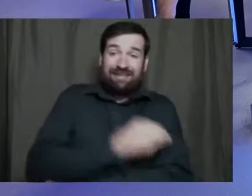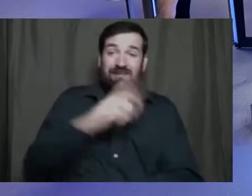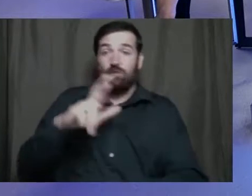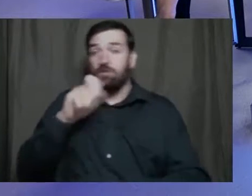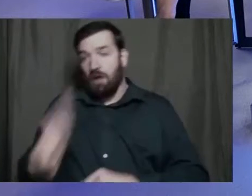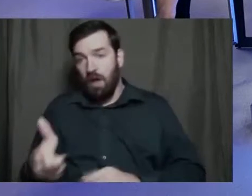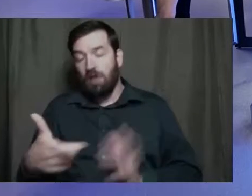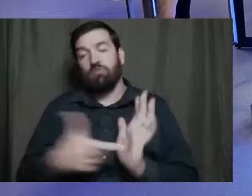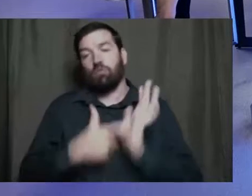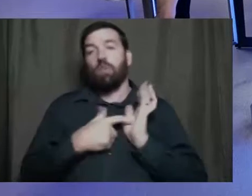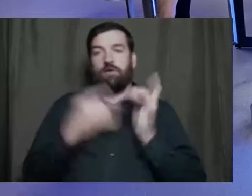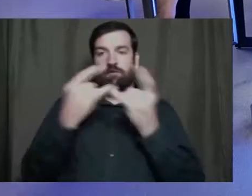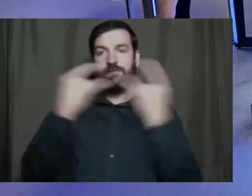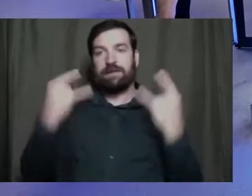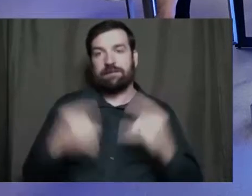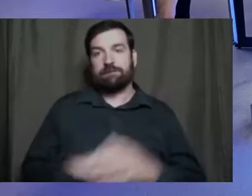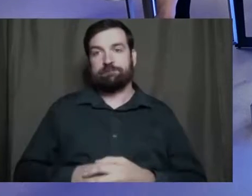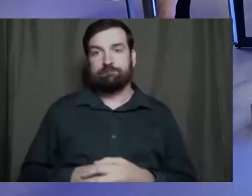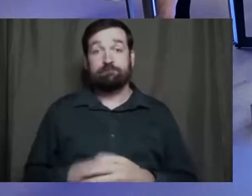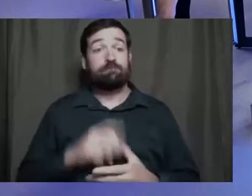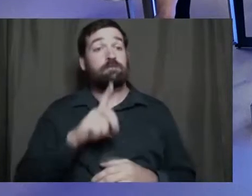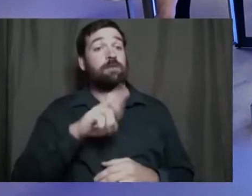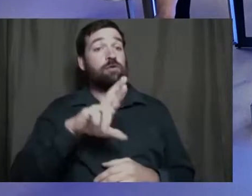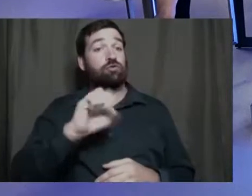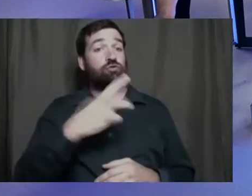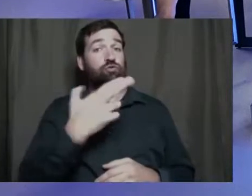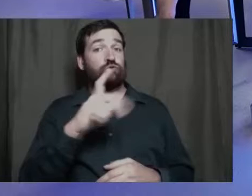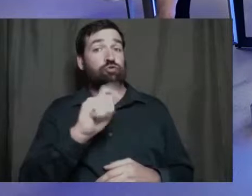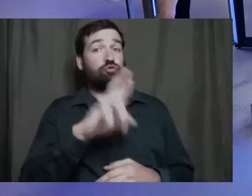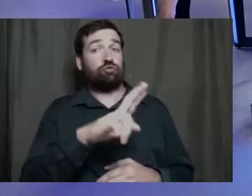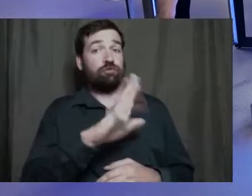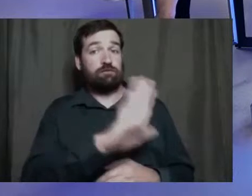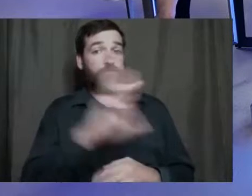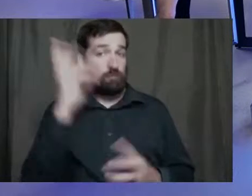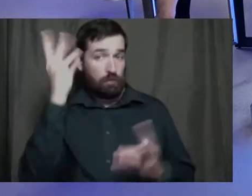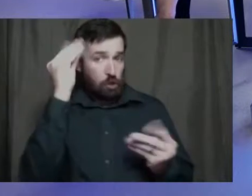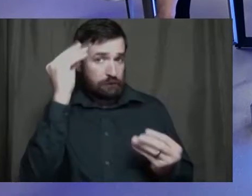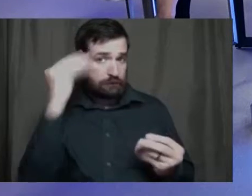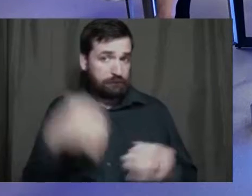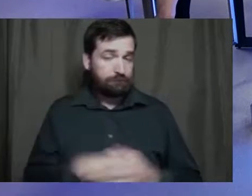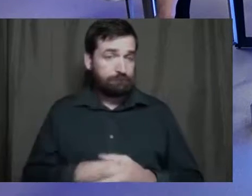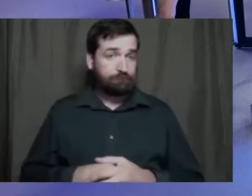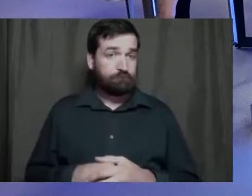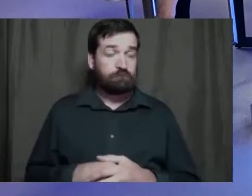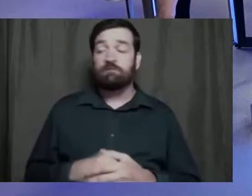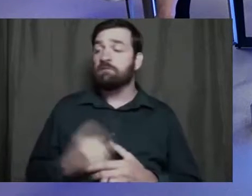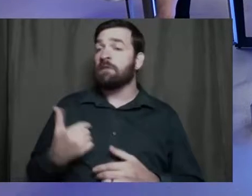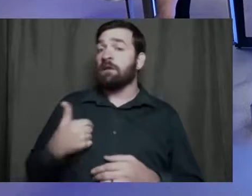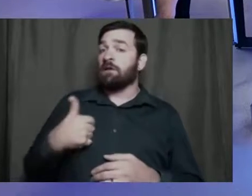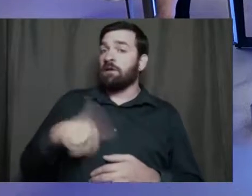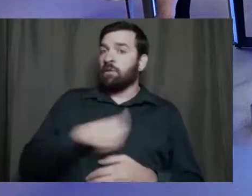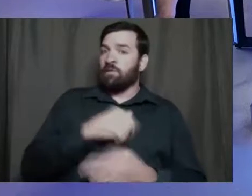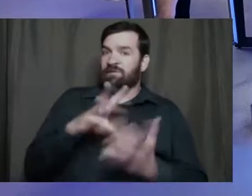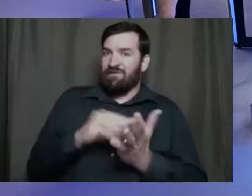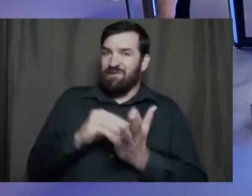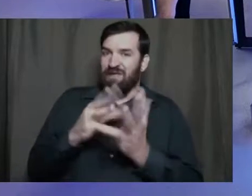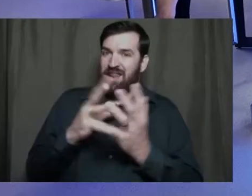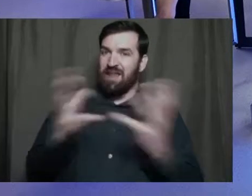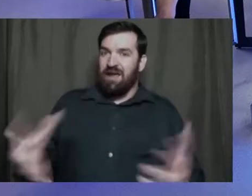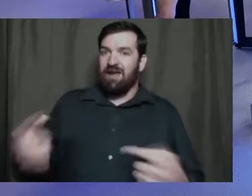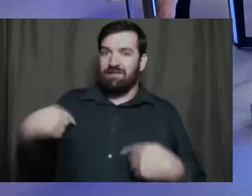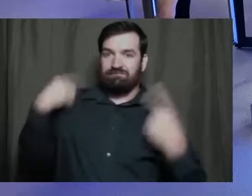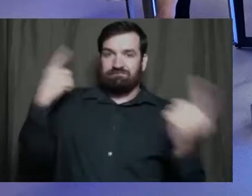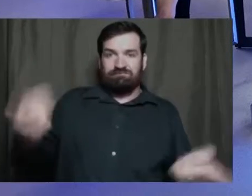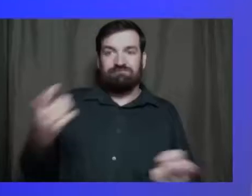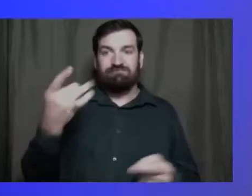mask. Dr. Schuster, I'm just going to start with you. Your thoughts? I think that we have learned a lot in the last 18 months of the pandemic, and